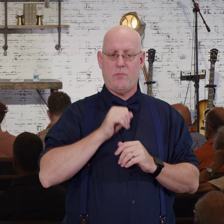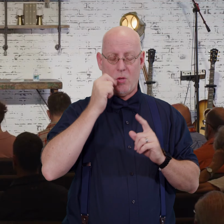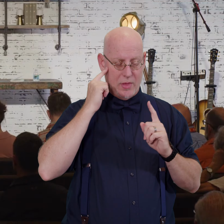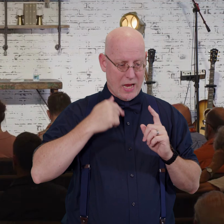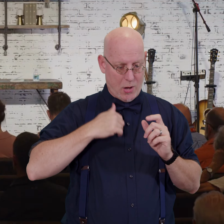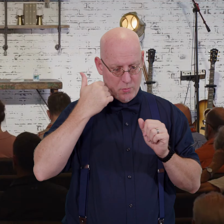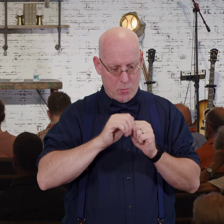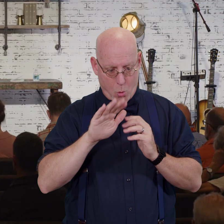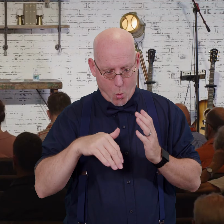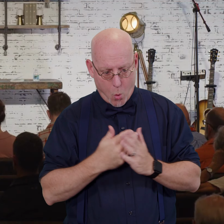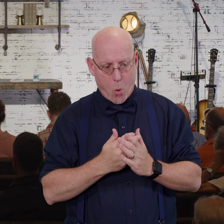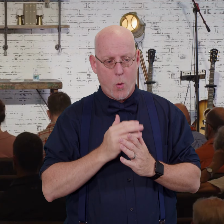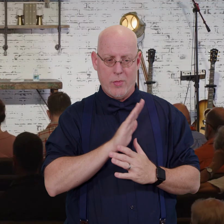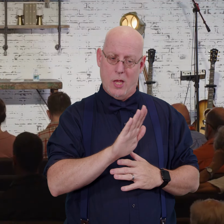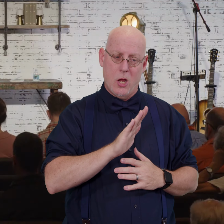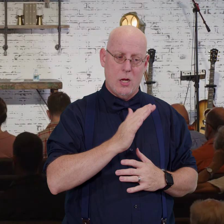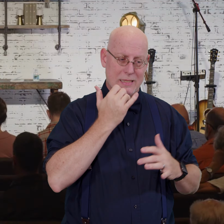their evil.